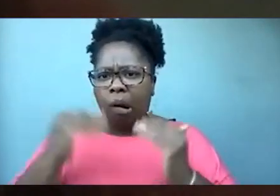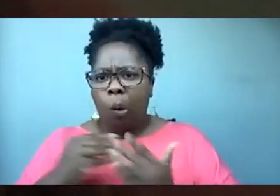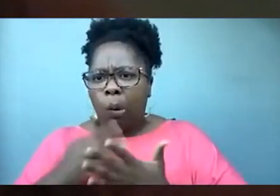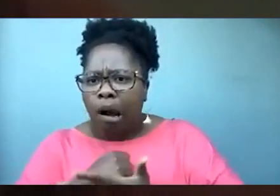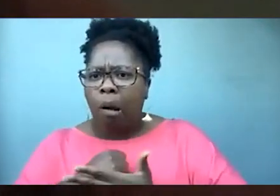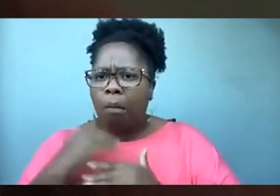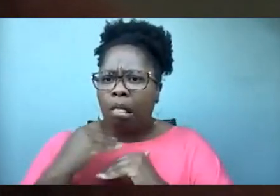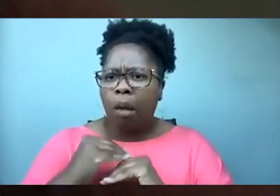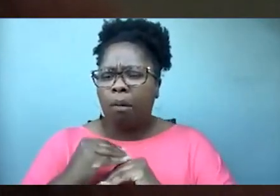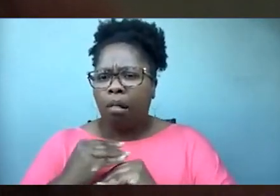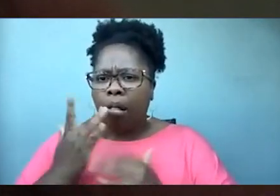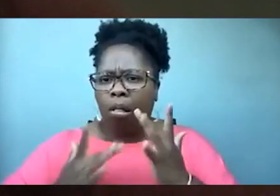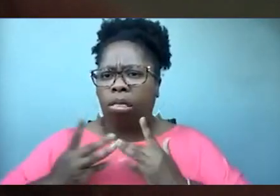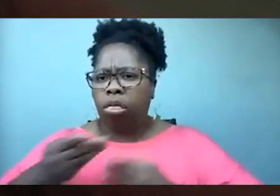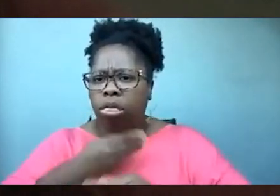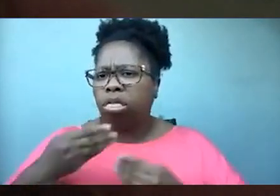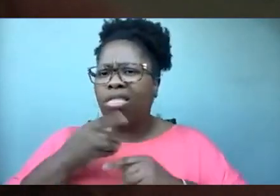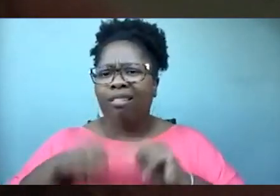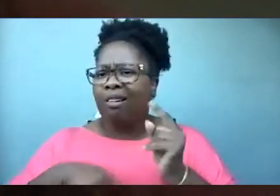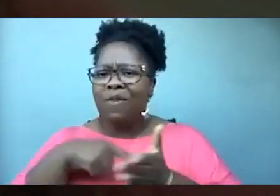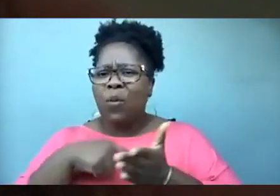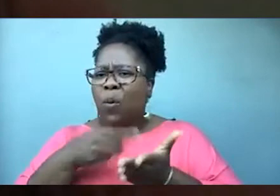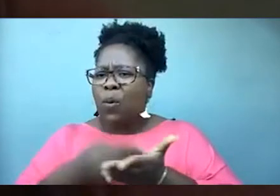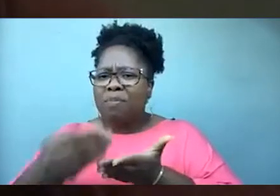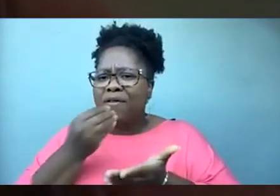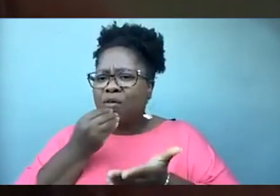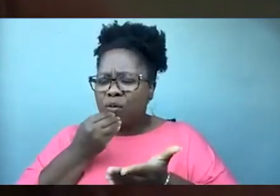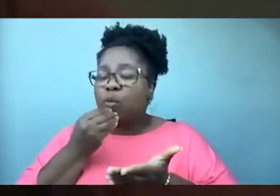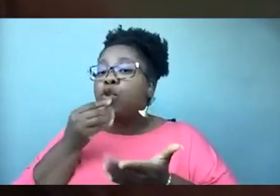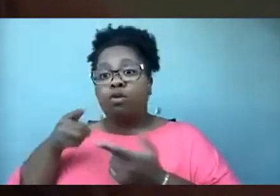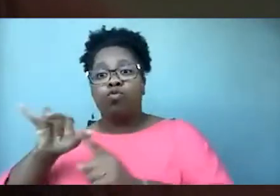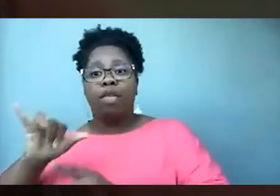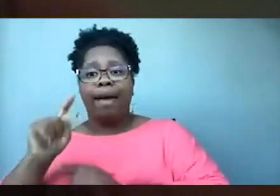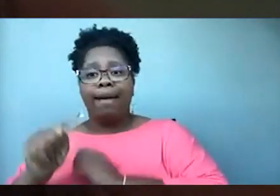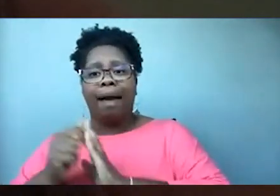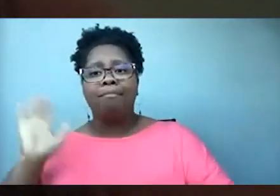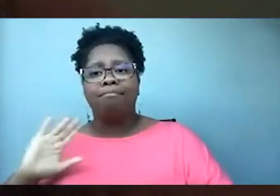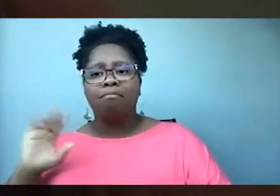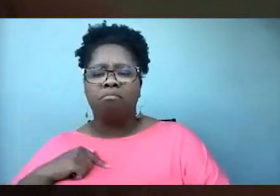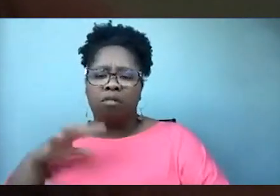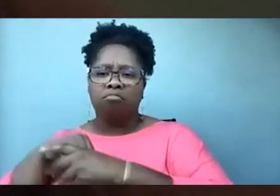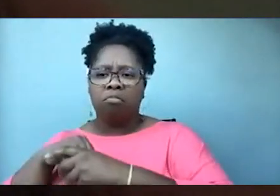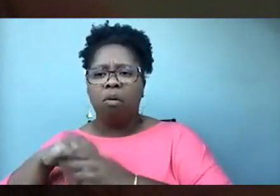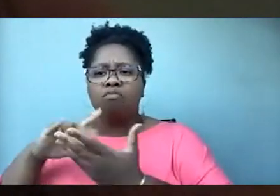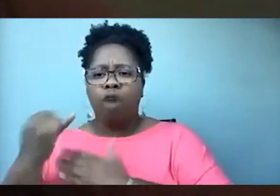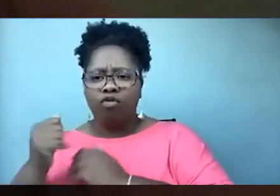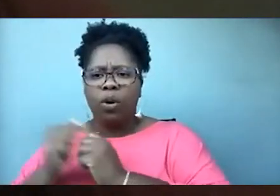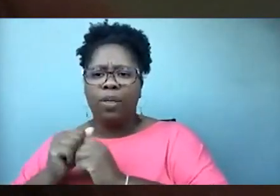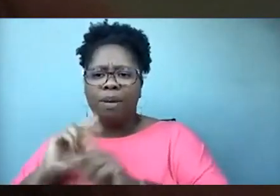involved people in 6 different cities who lived on low